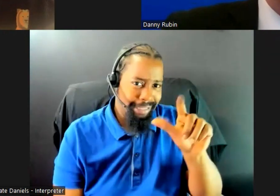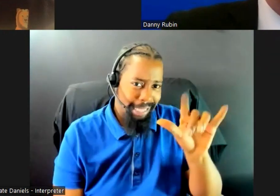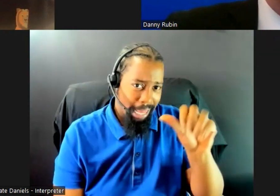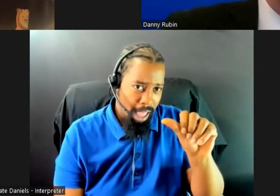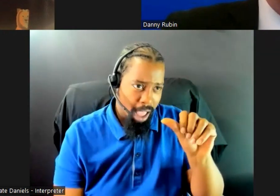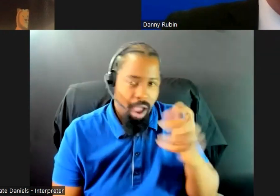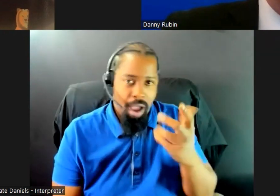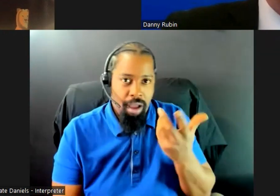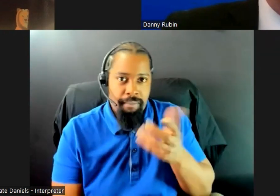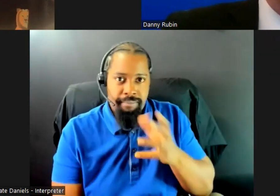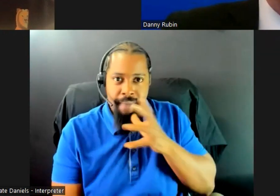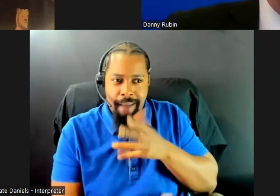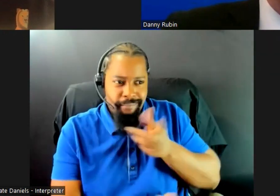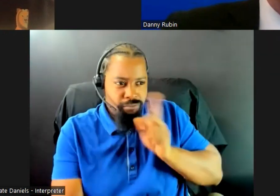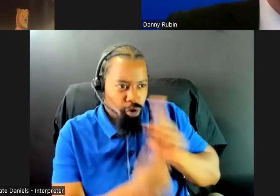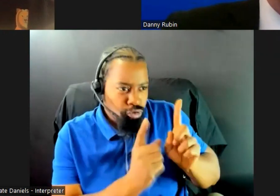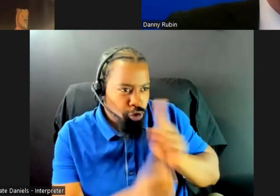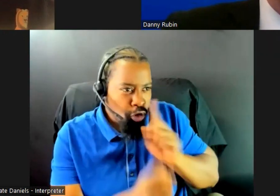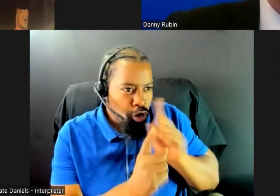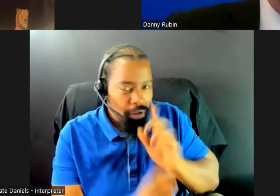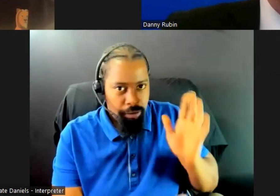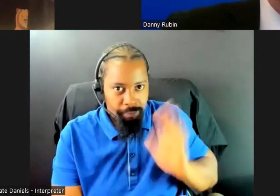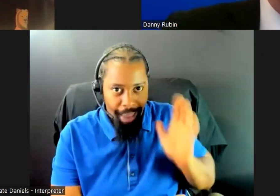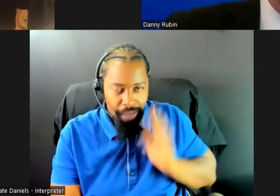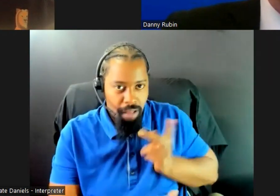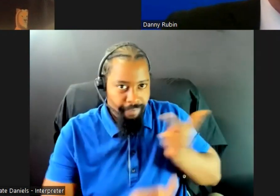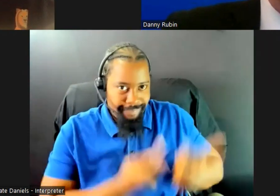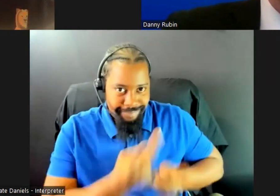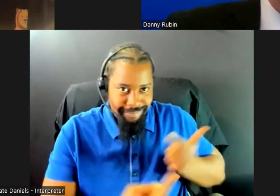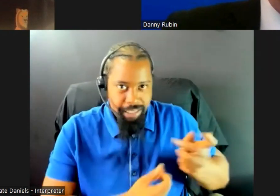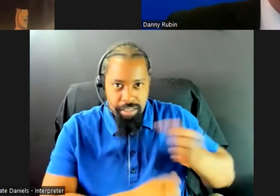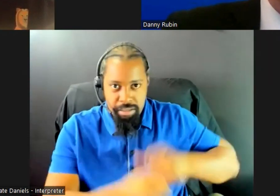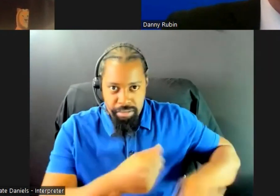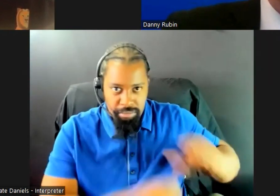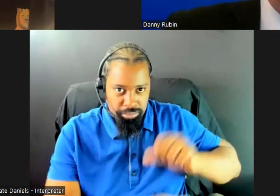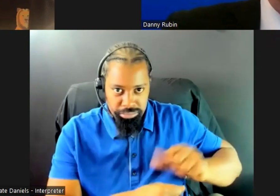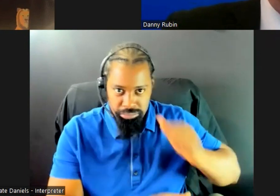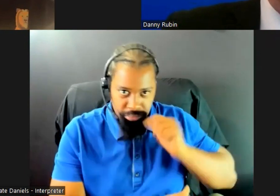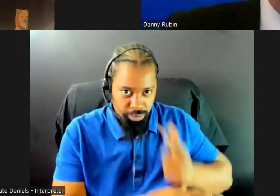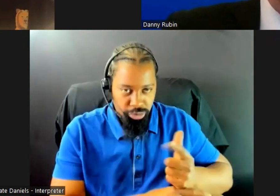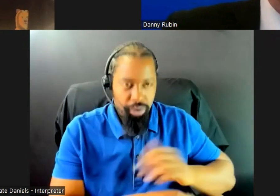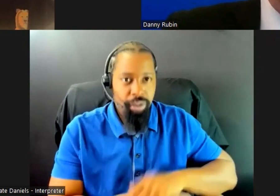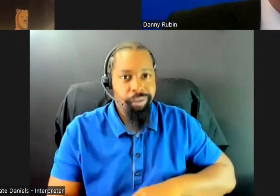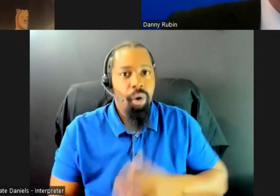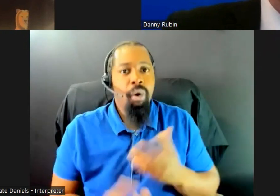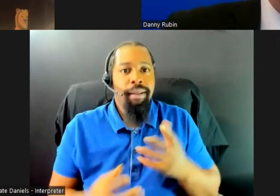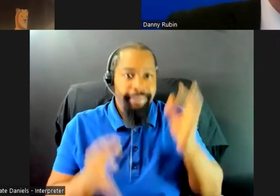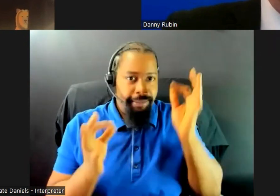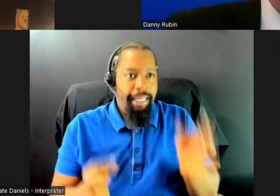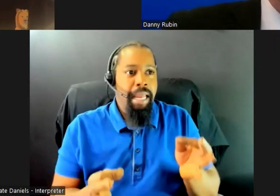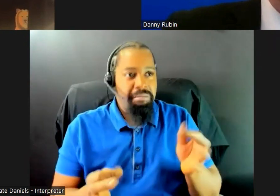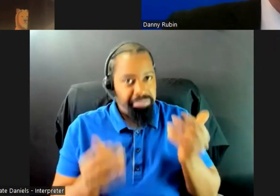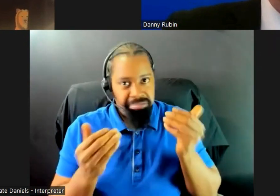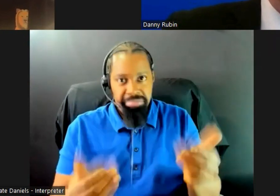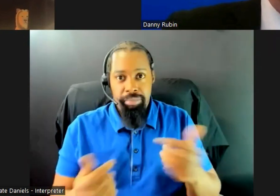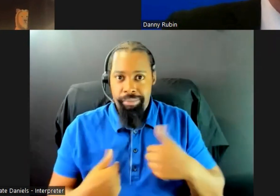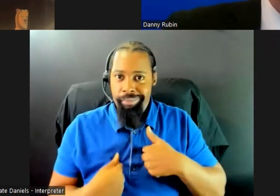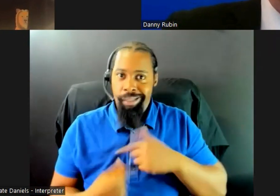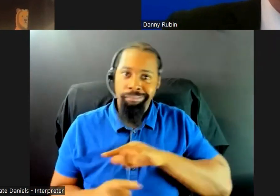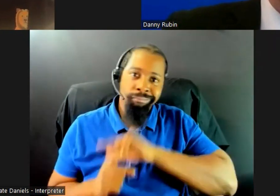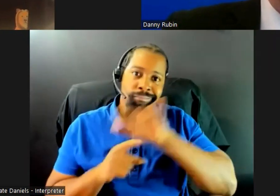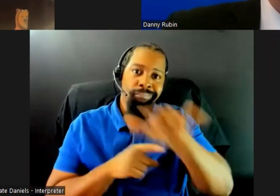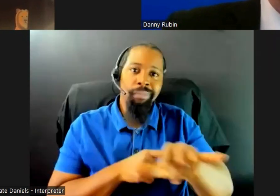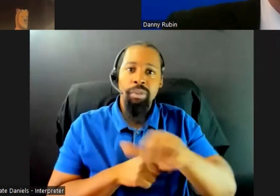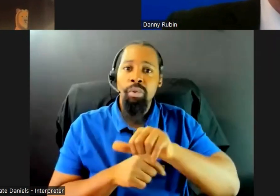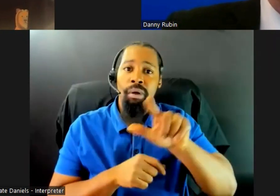was made. I took a plane. I went to London and Paris to look for a fashion academy. And I decided,